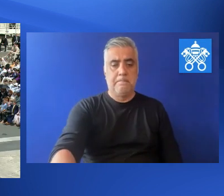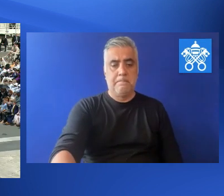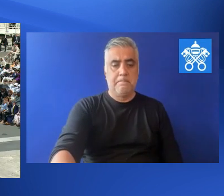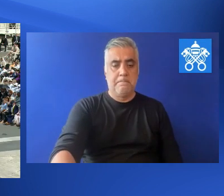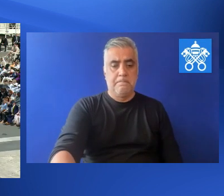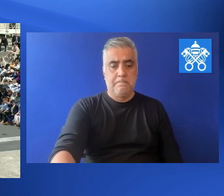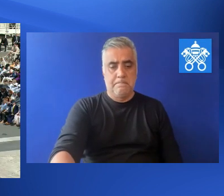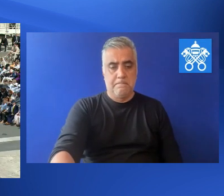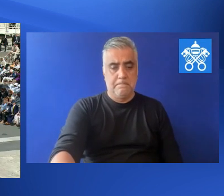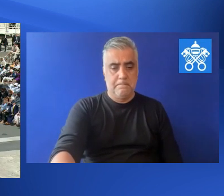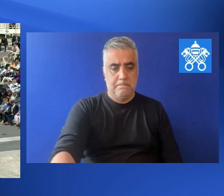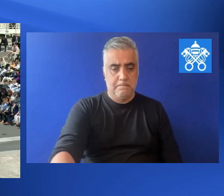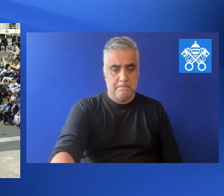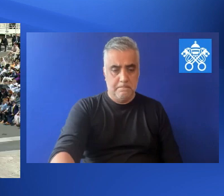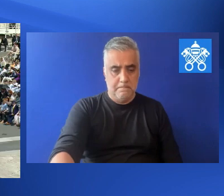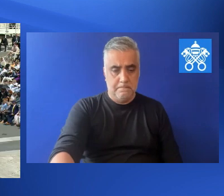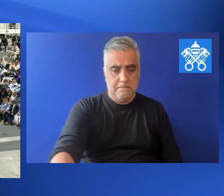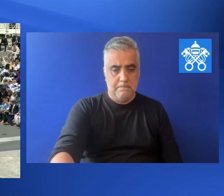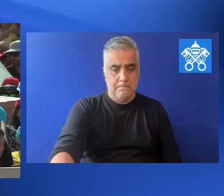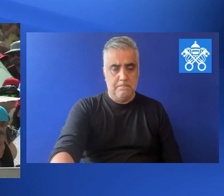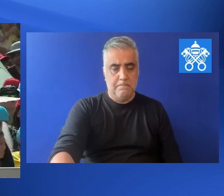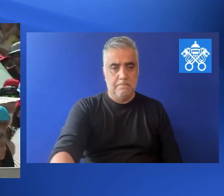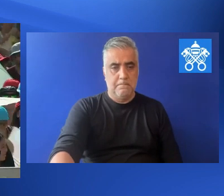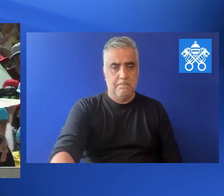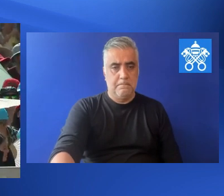Christ. God bless you all.